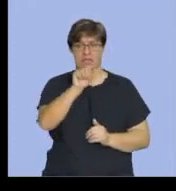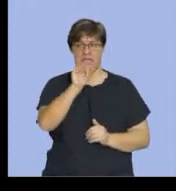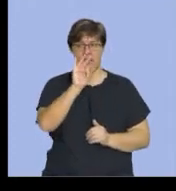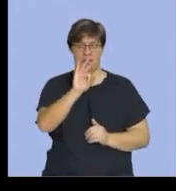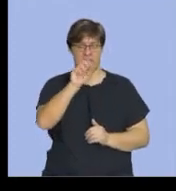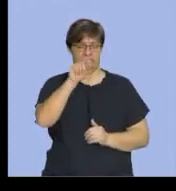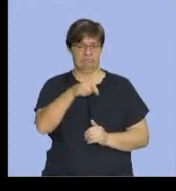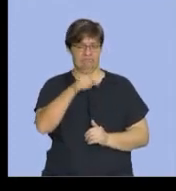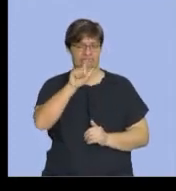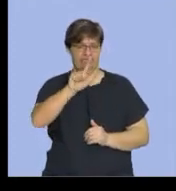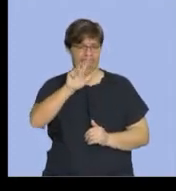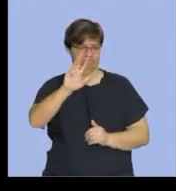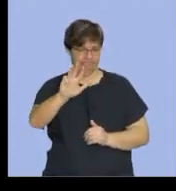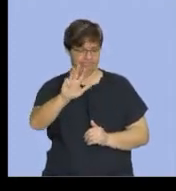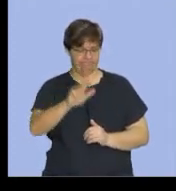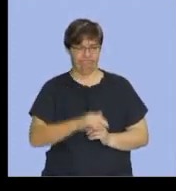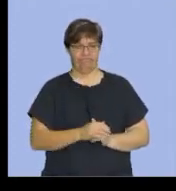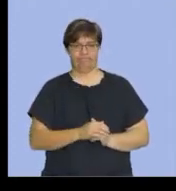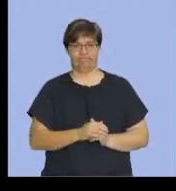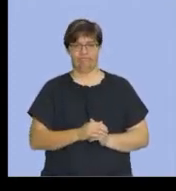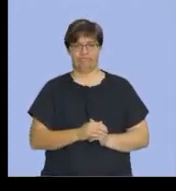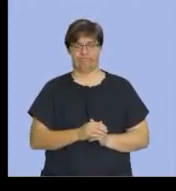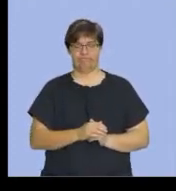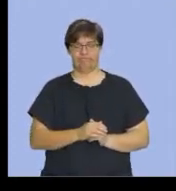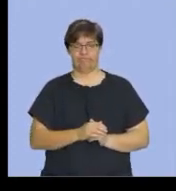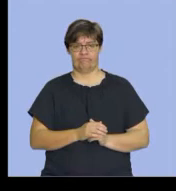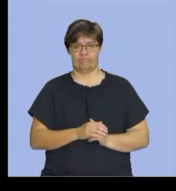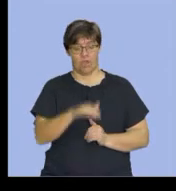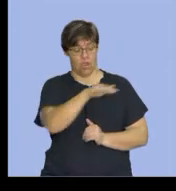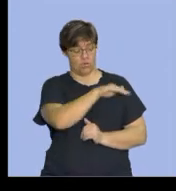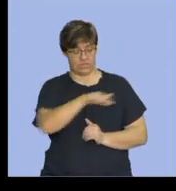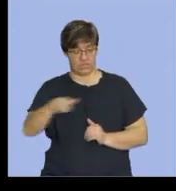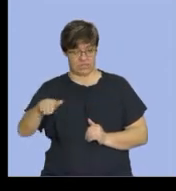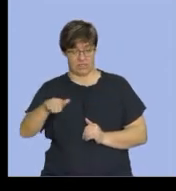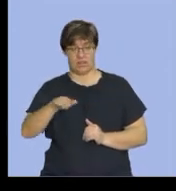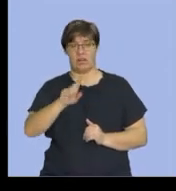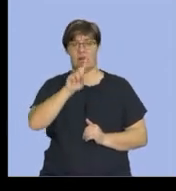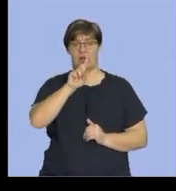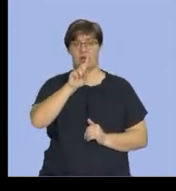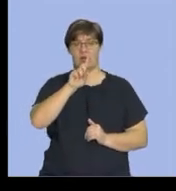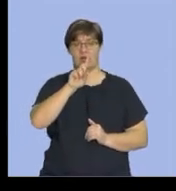163,79. My horizontal was